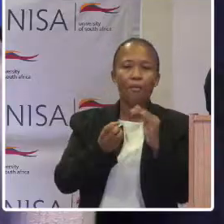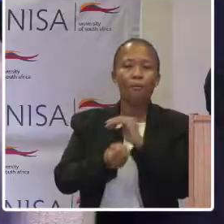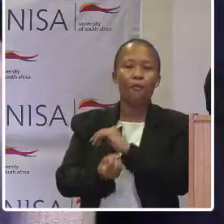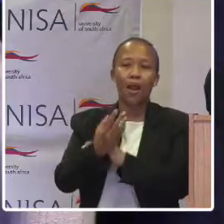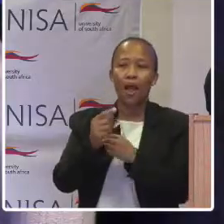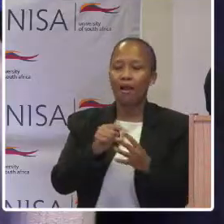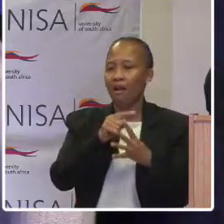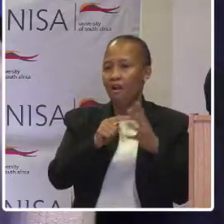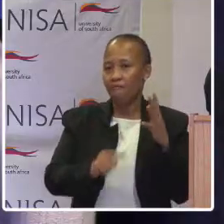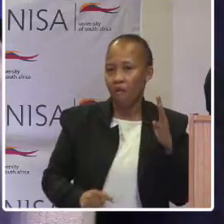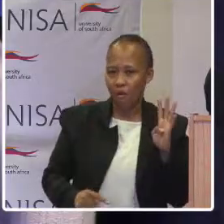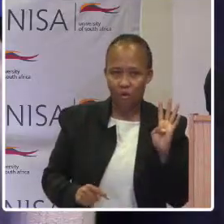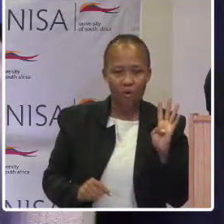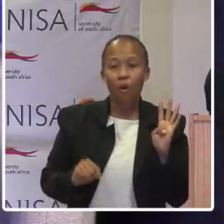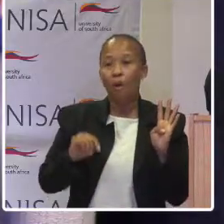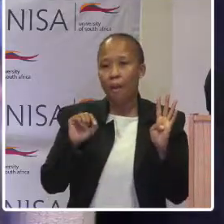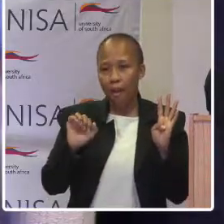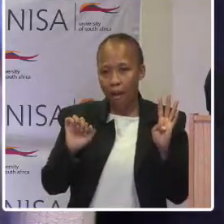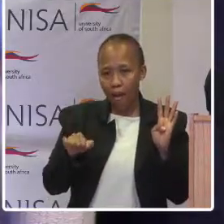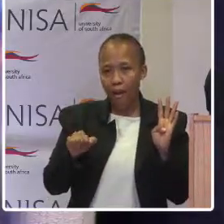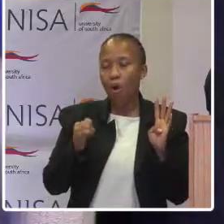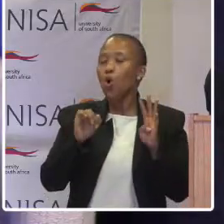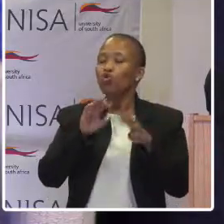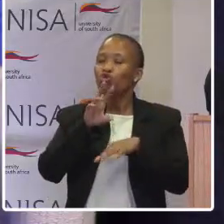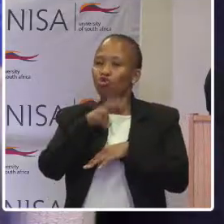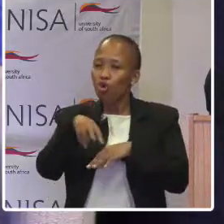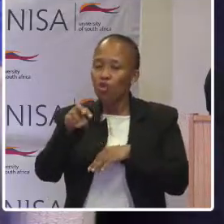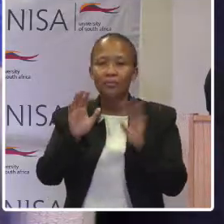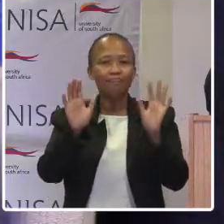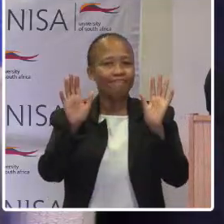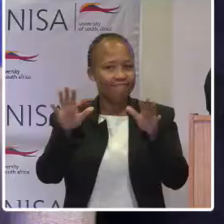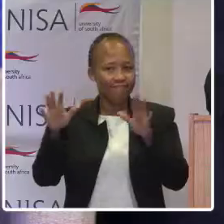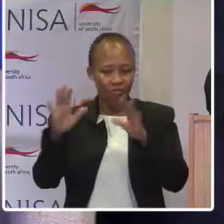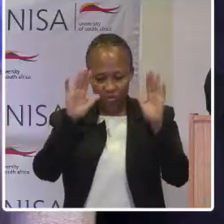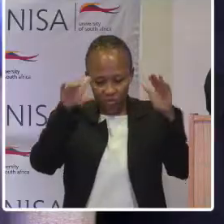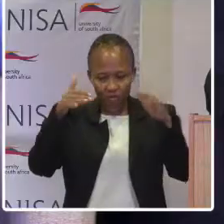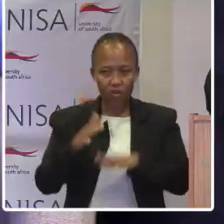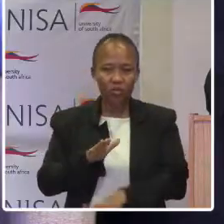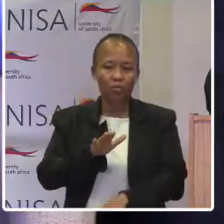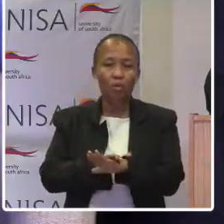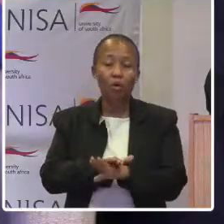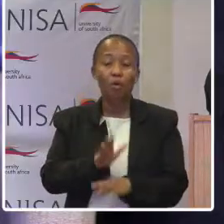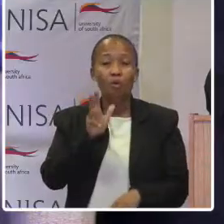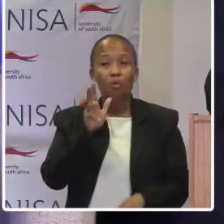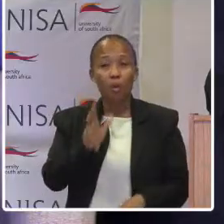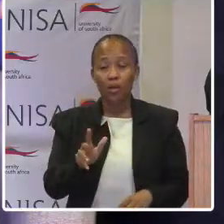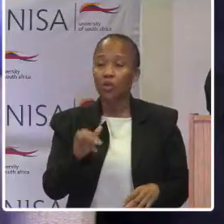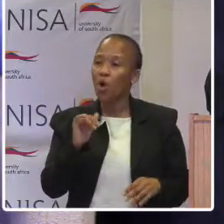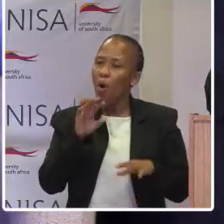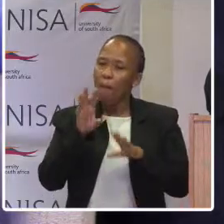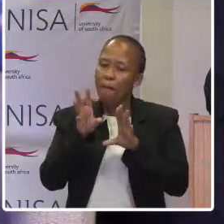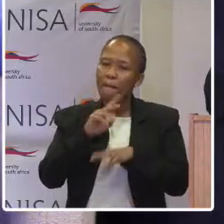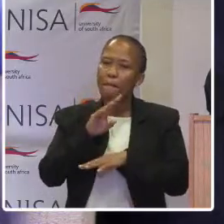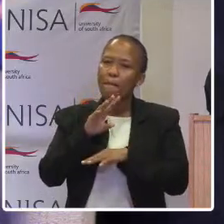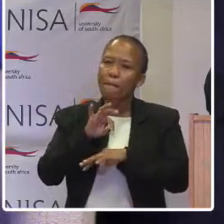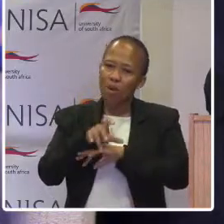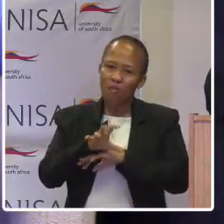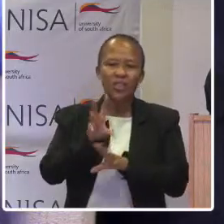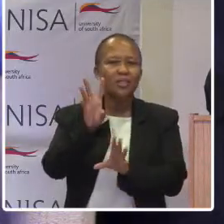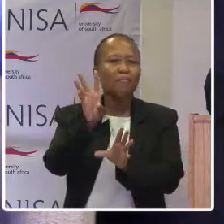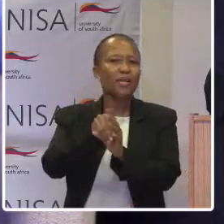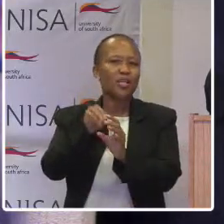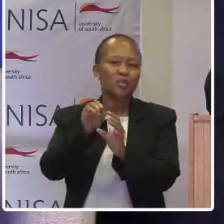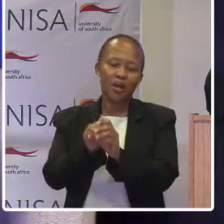We want to focus in the tourism sectors, and we want each and every province to participate fully and take